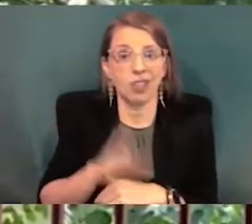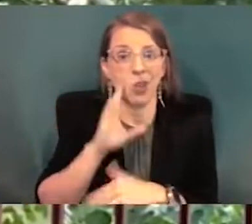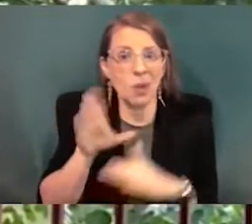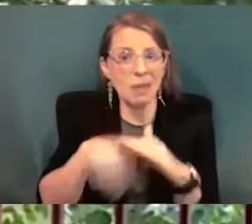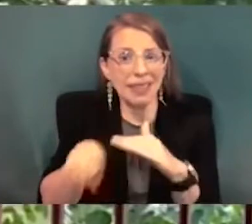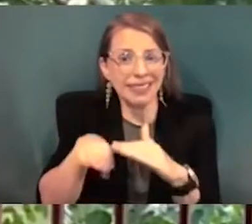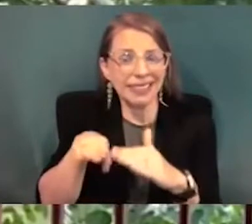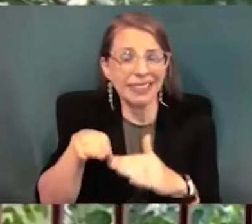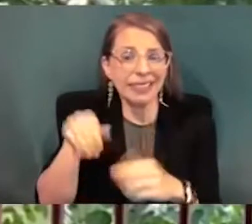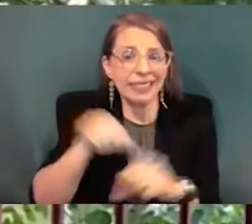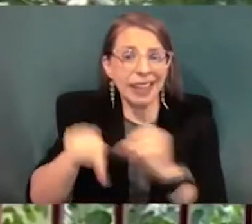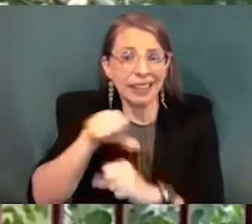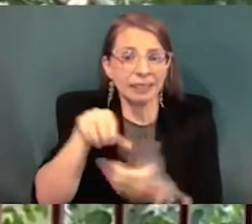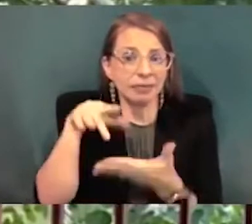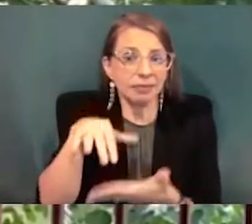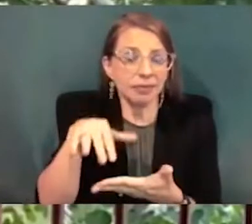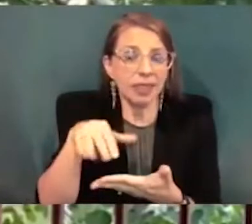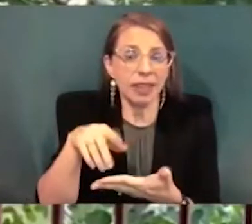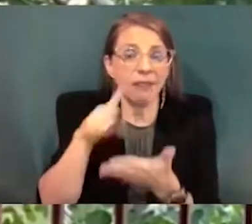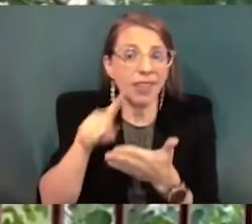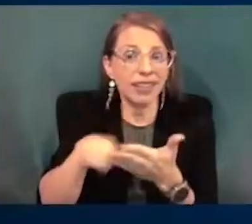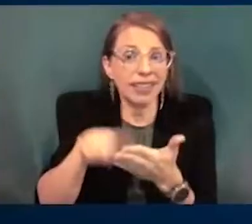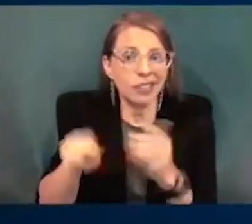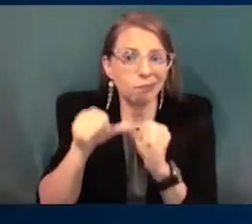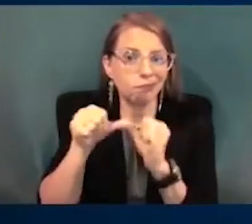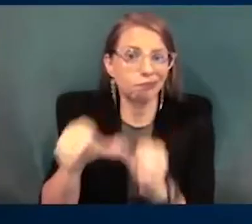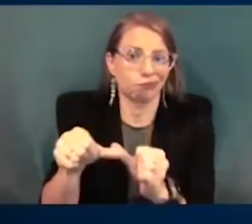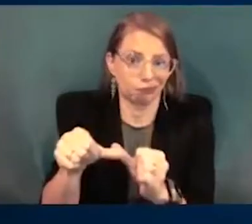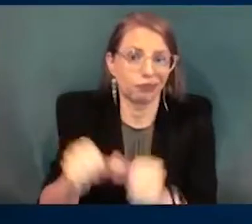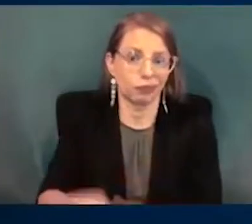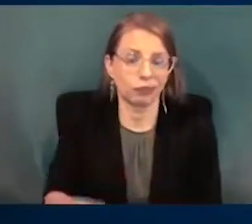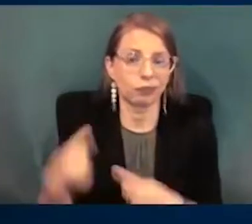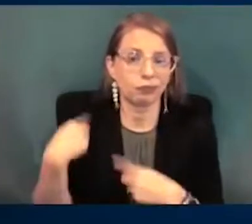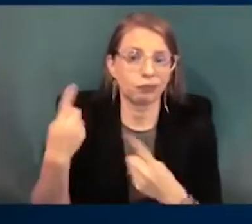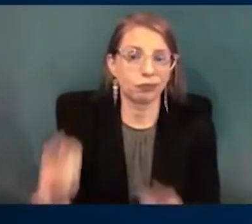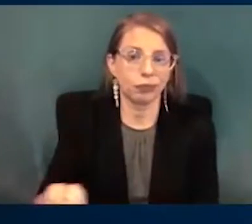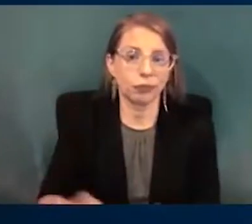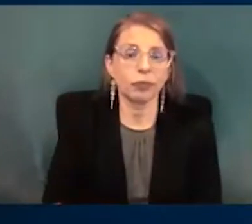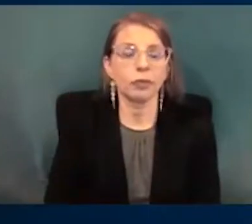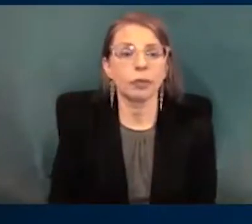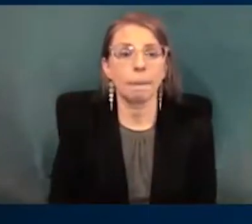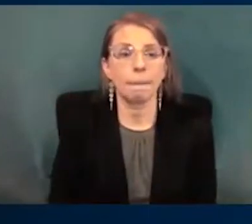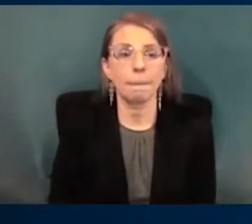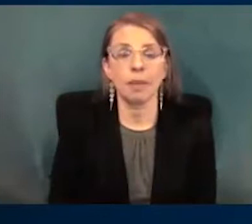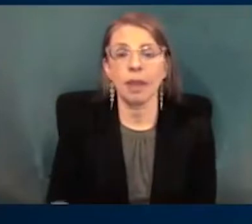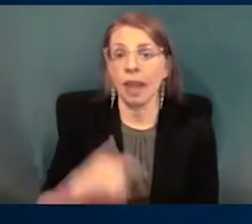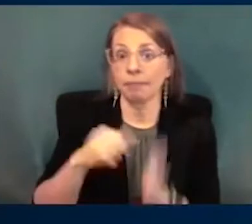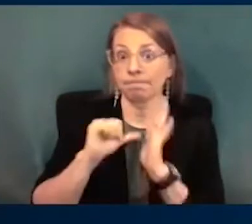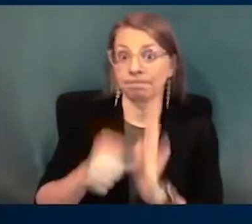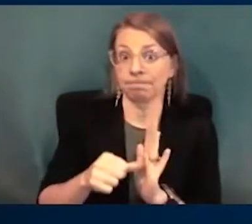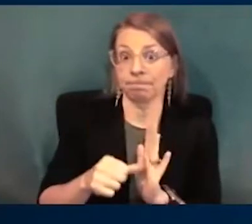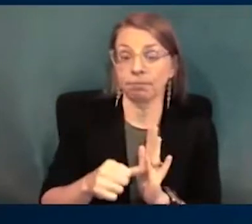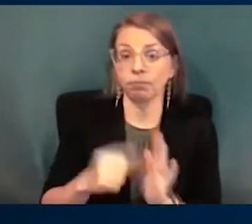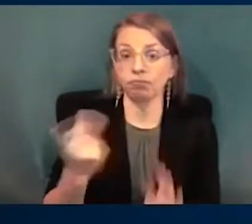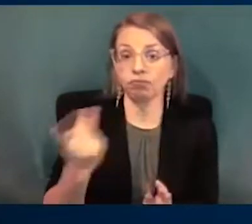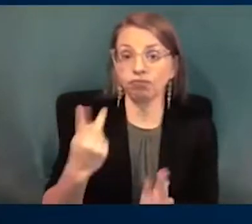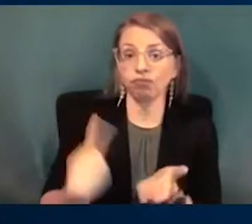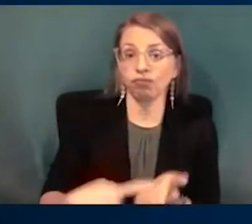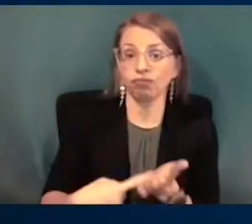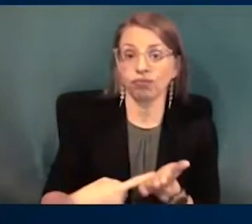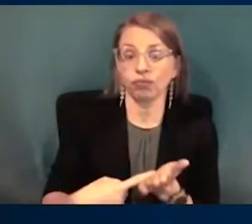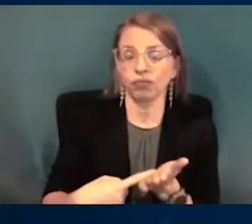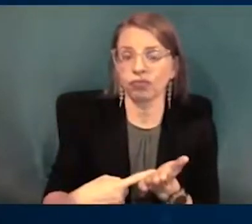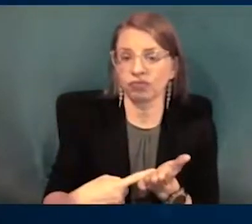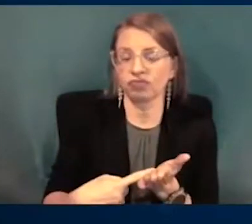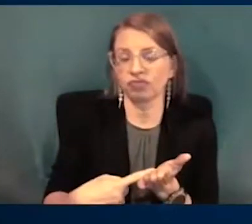studies and investigations are ongoing. So, Hawk, I just have to say I'm impressed. You and I were on the same discussion here that was at